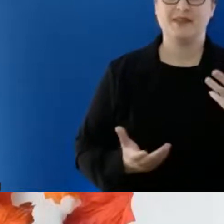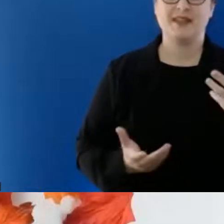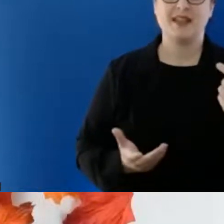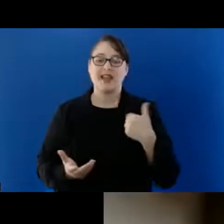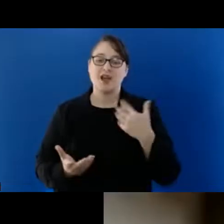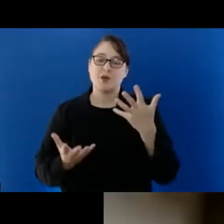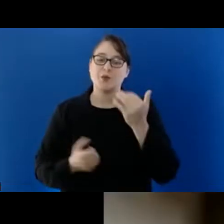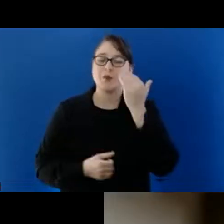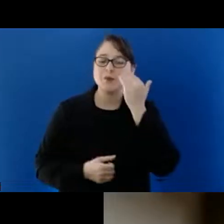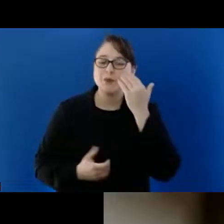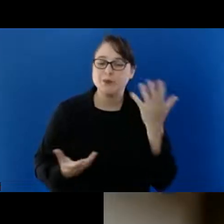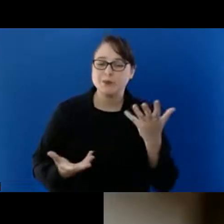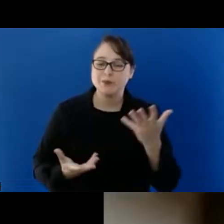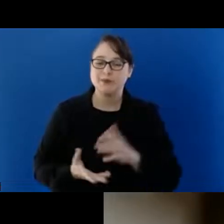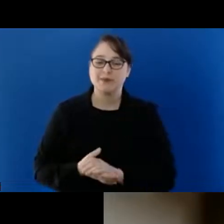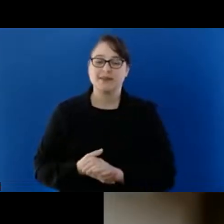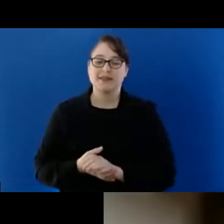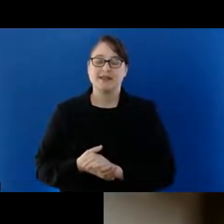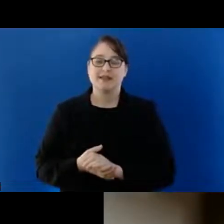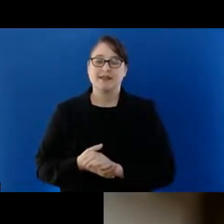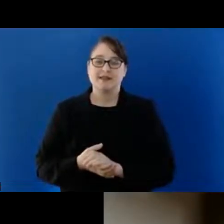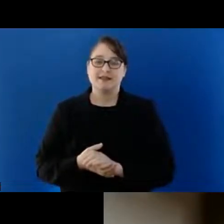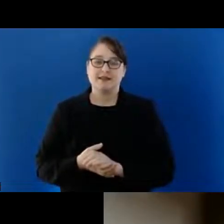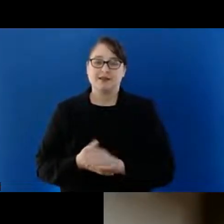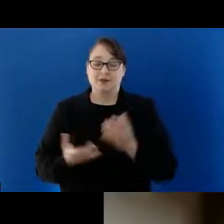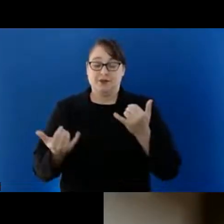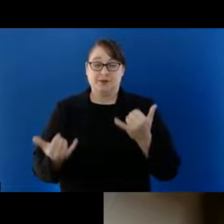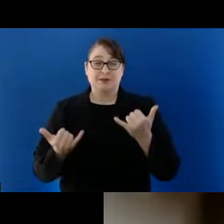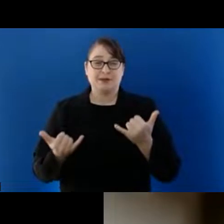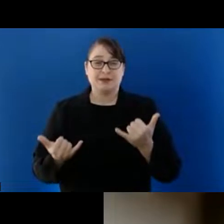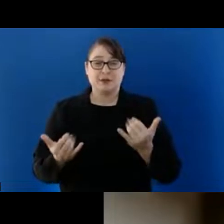like to know, that in the time that we're in now with a new